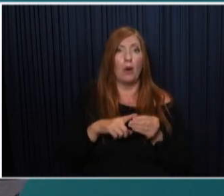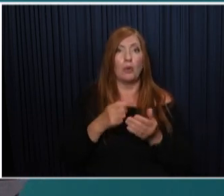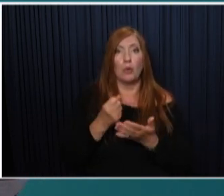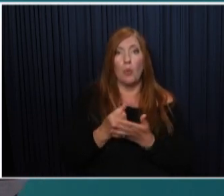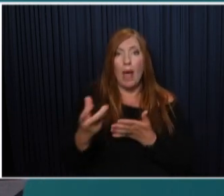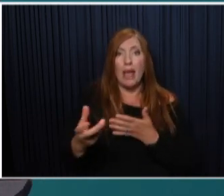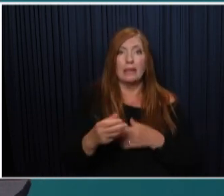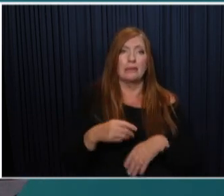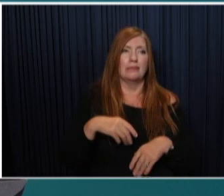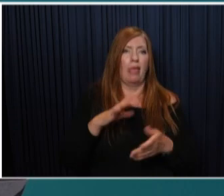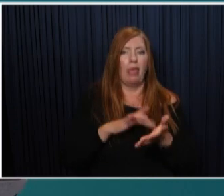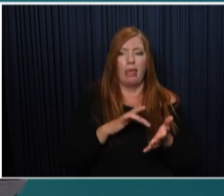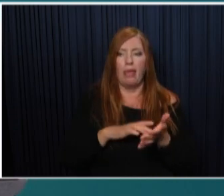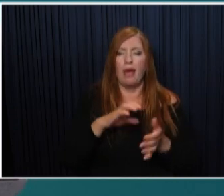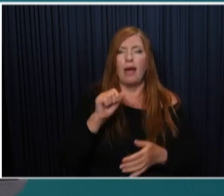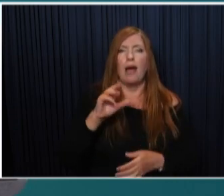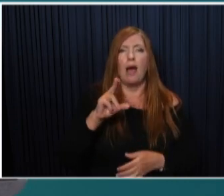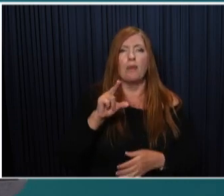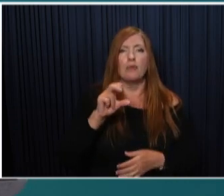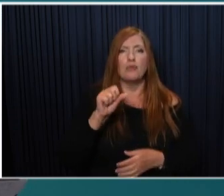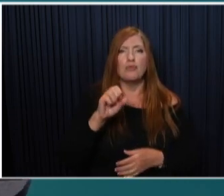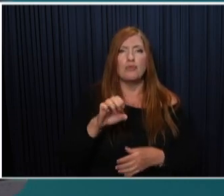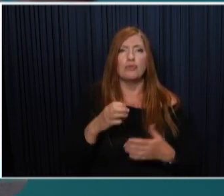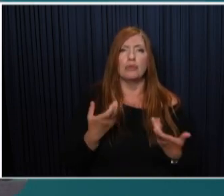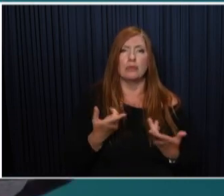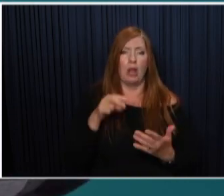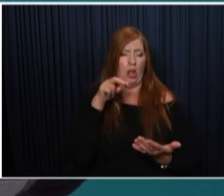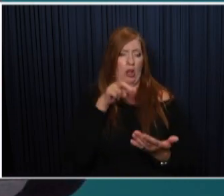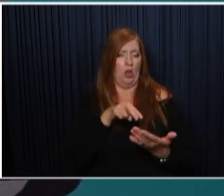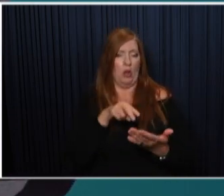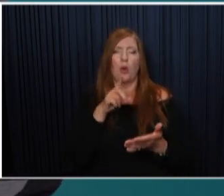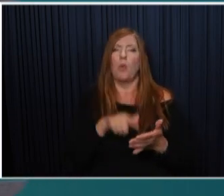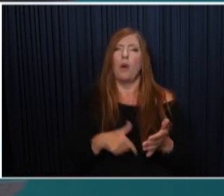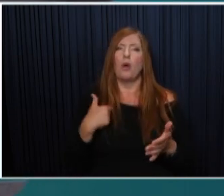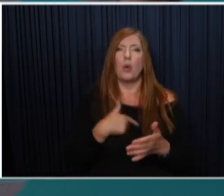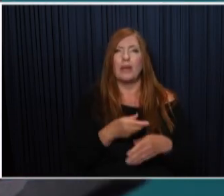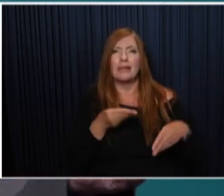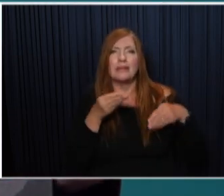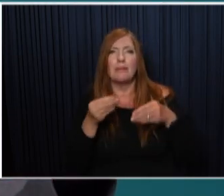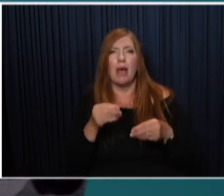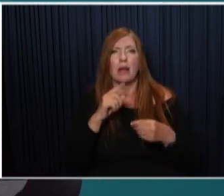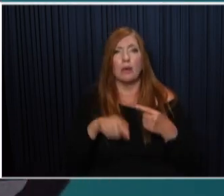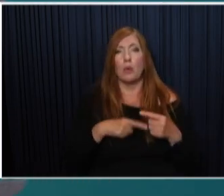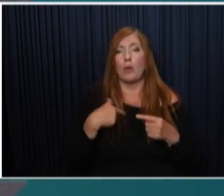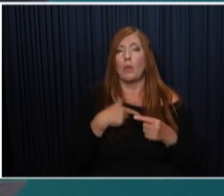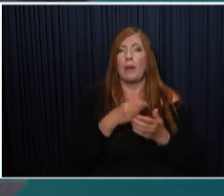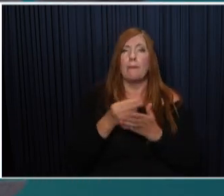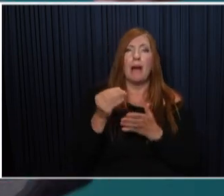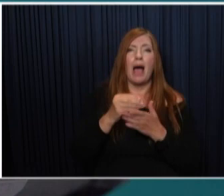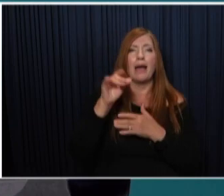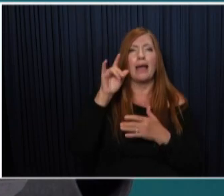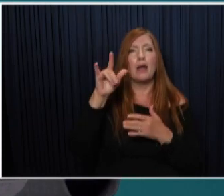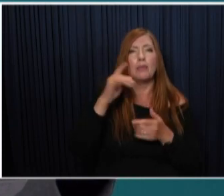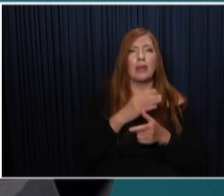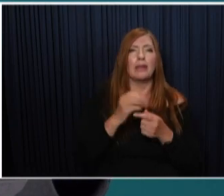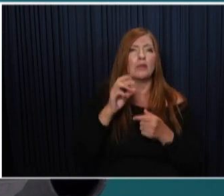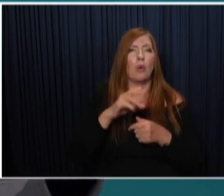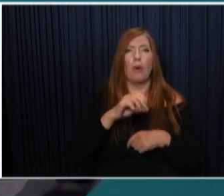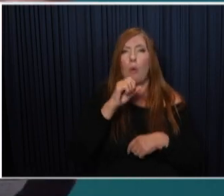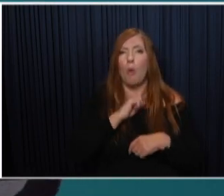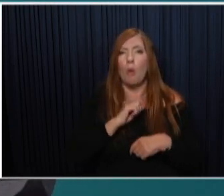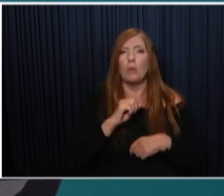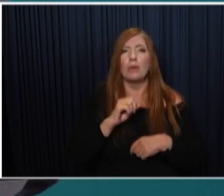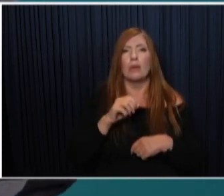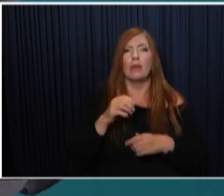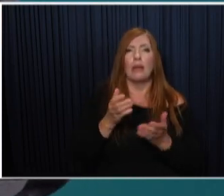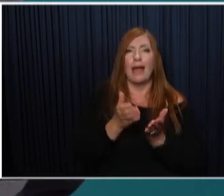and abuse, let's really look at what we're spending when we're buying all these airplanes or these outdated aircraft carriers.